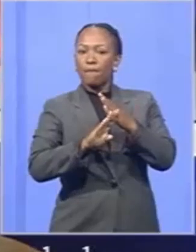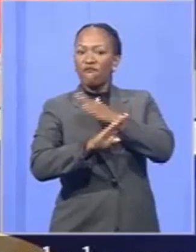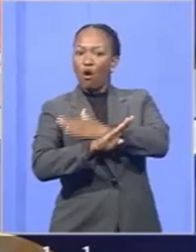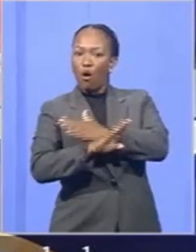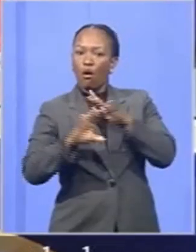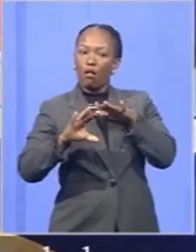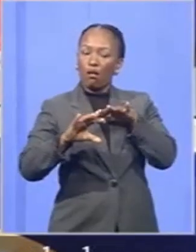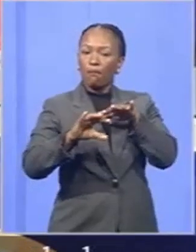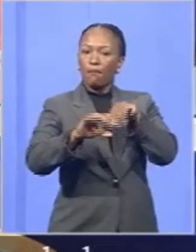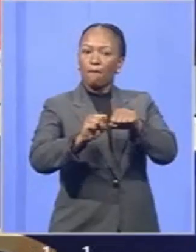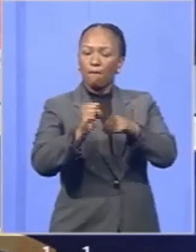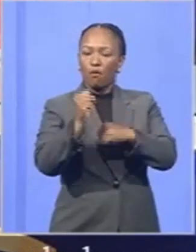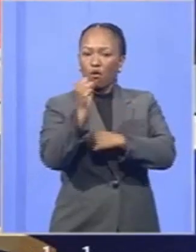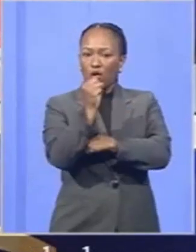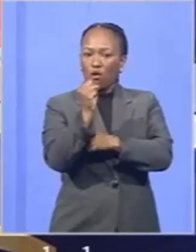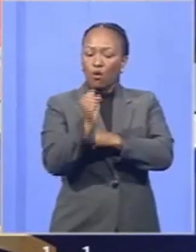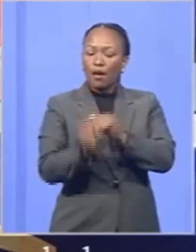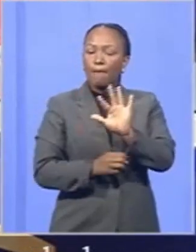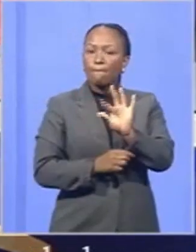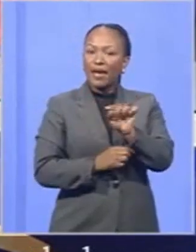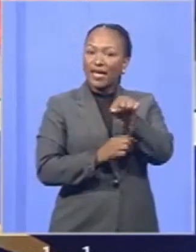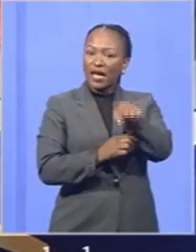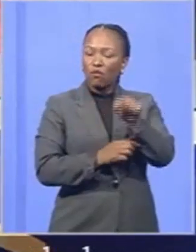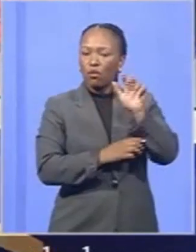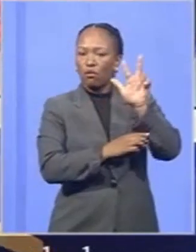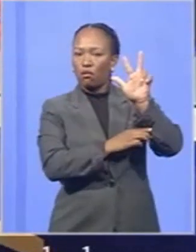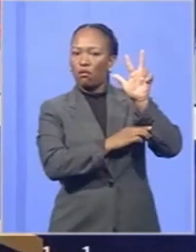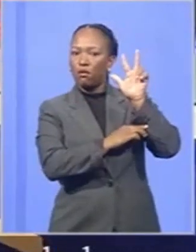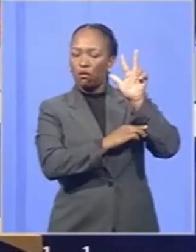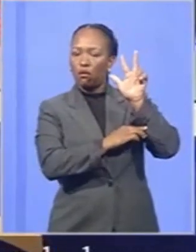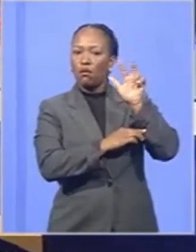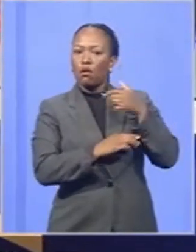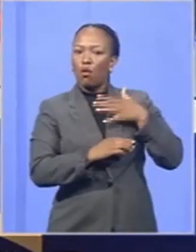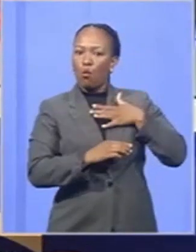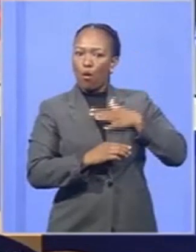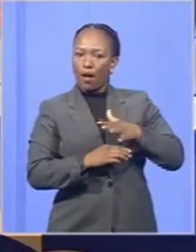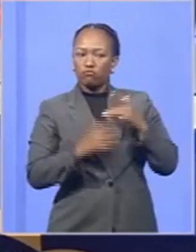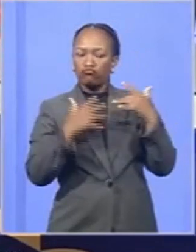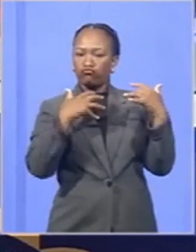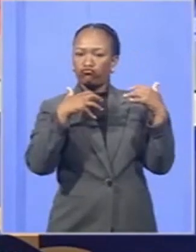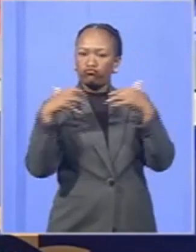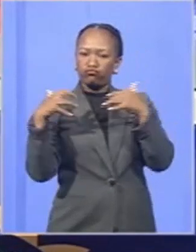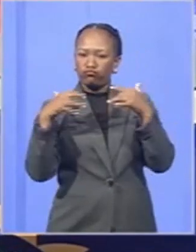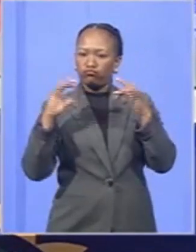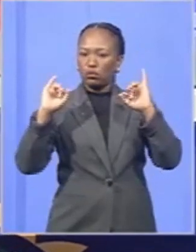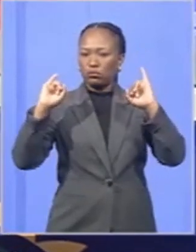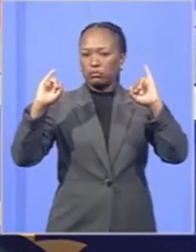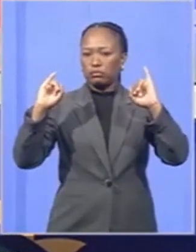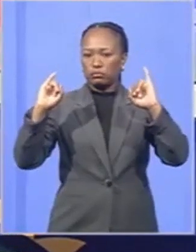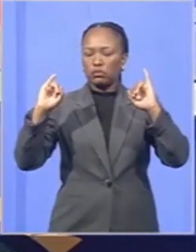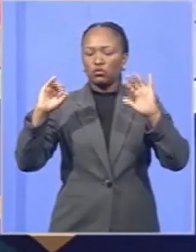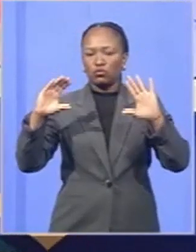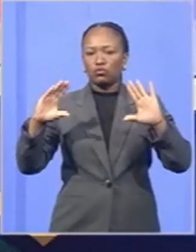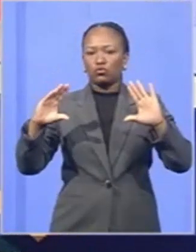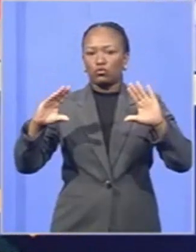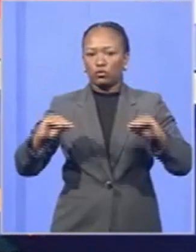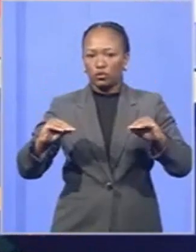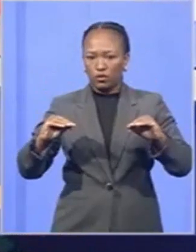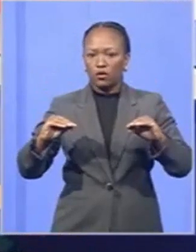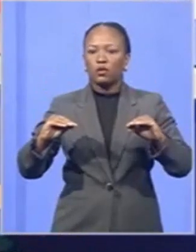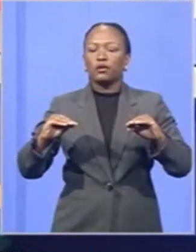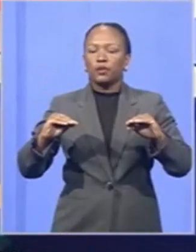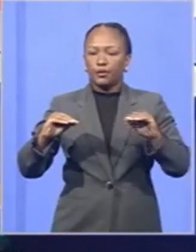kantorong jwale ka tla kena ka Mantaha o batla hore pharela ena ibe e fedile mme ho bonahala